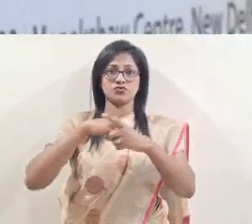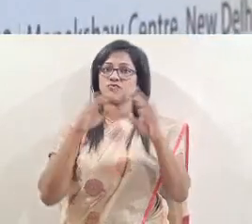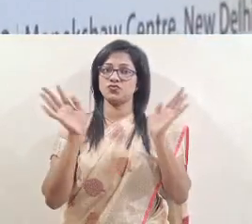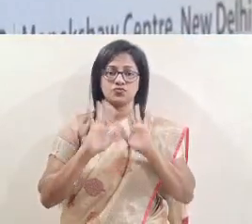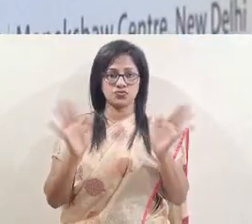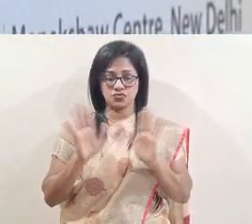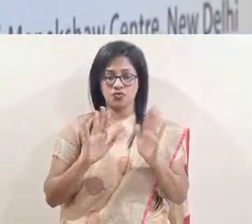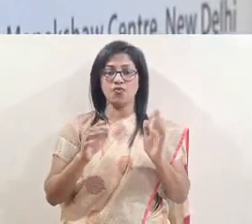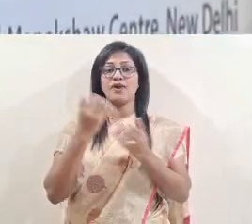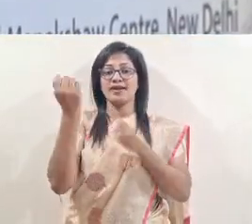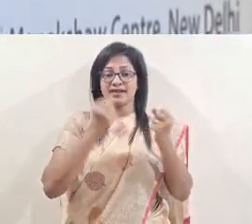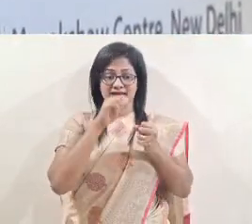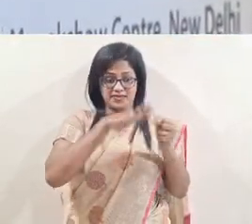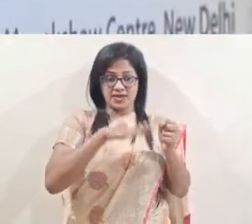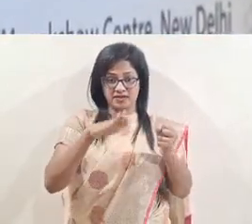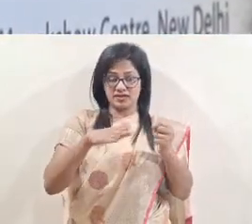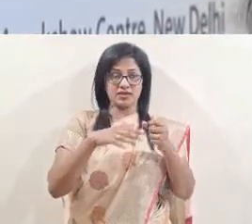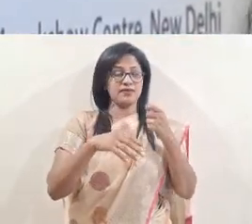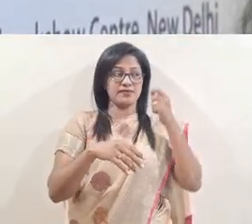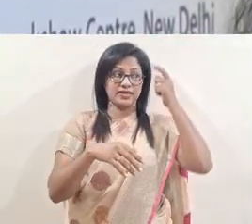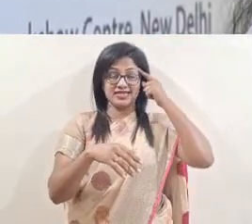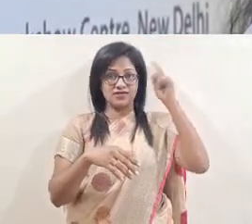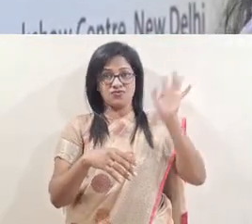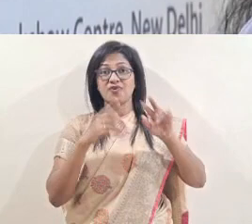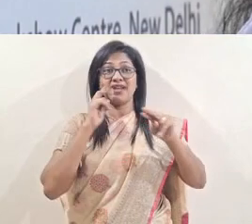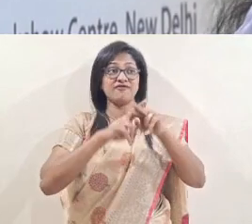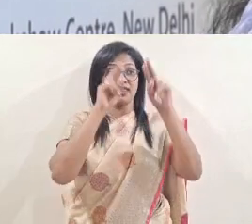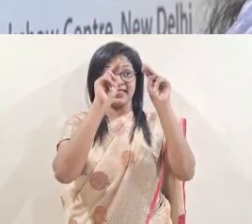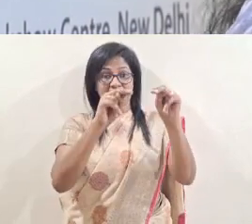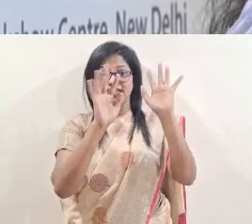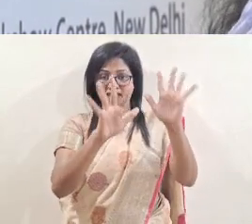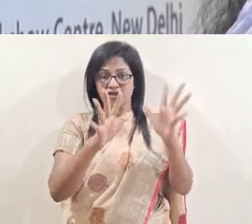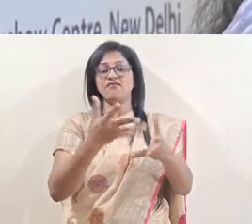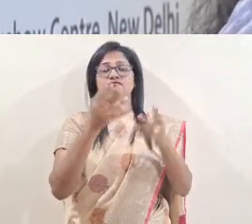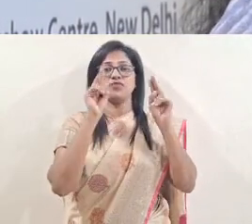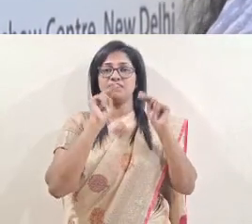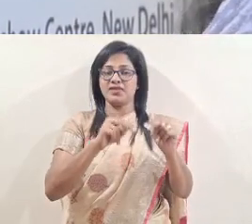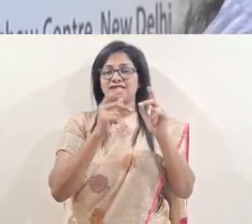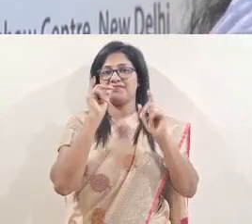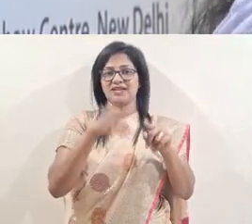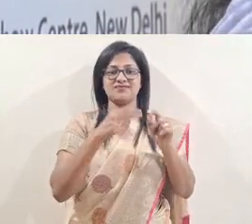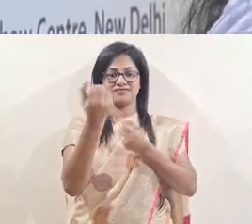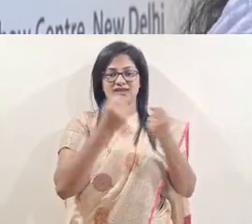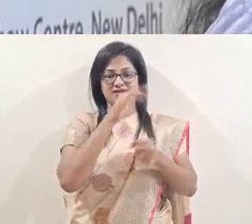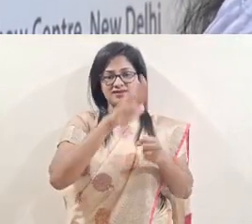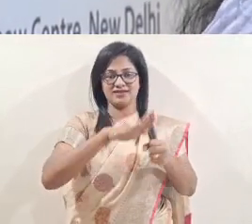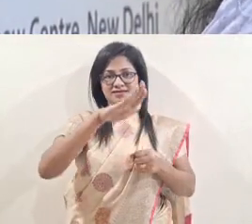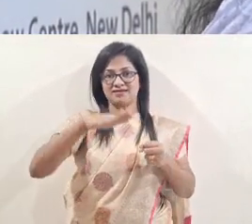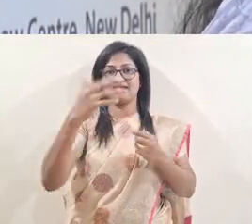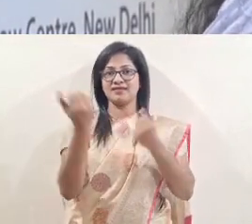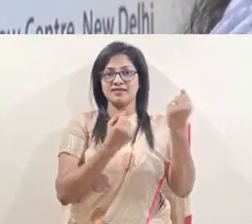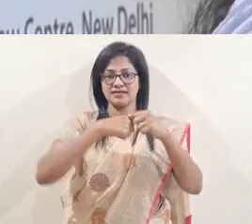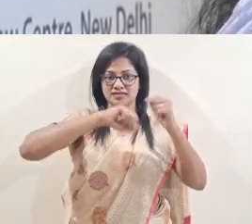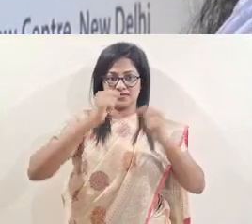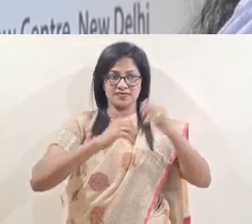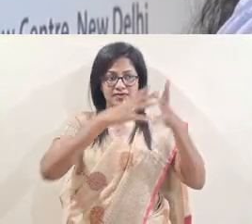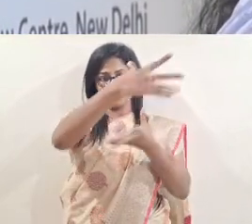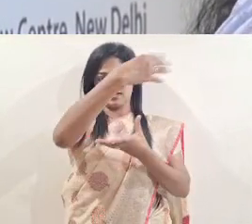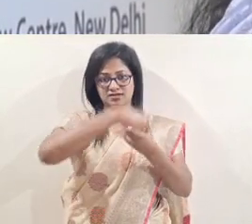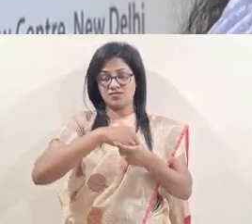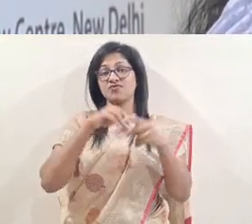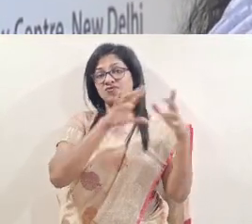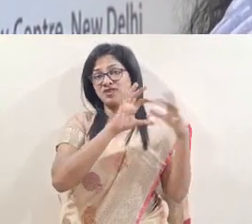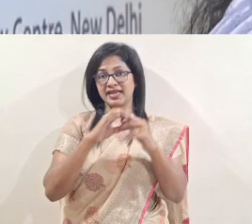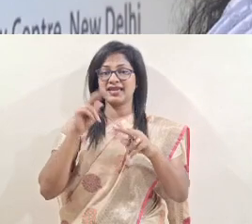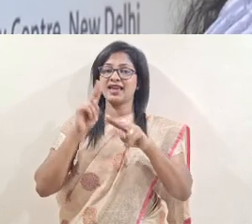haven't considered yet. But if the need arises, we need to consider the parking space, because accordingly we have to finalize the FSI component.